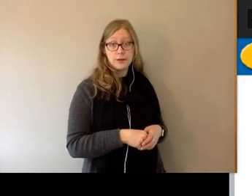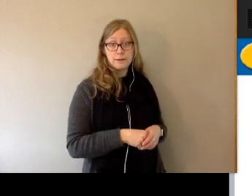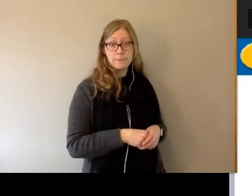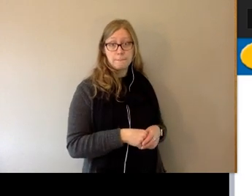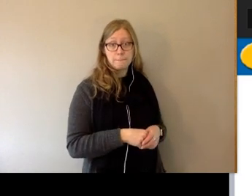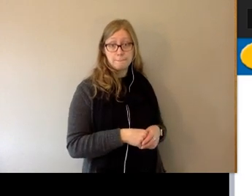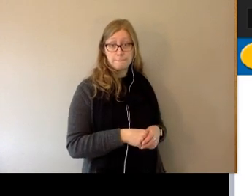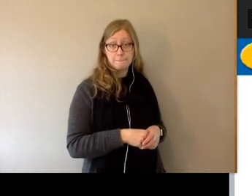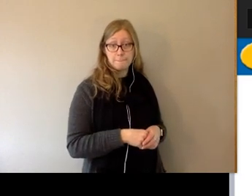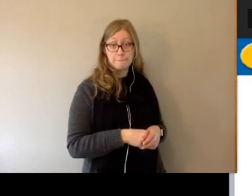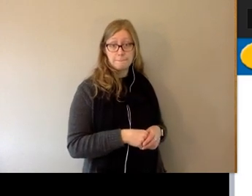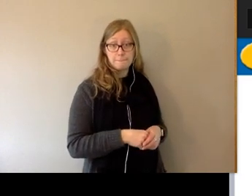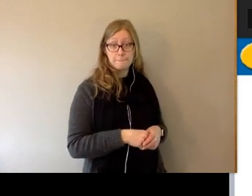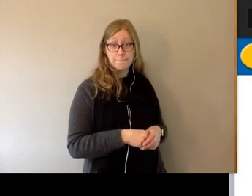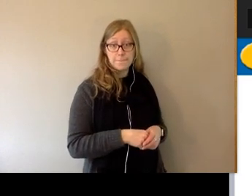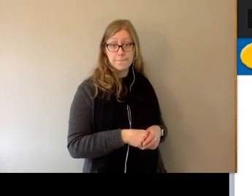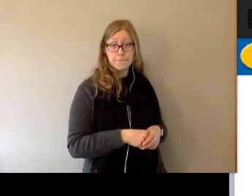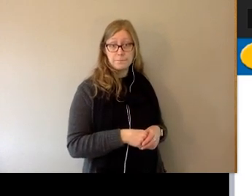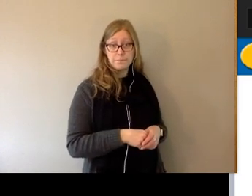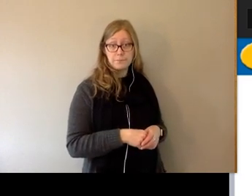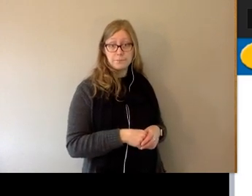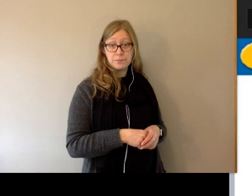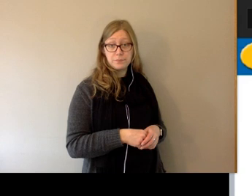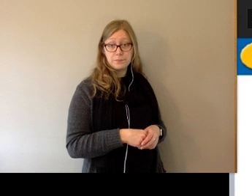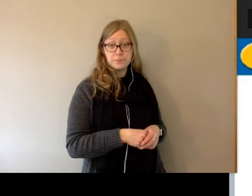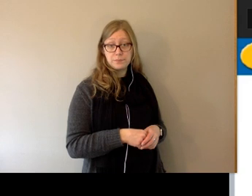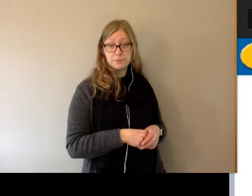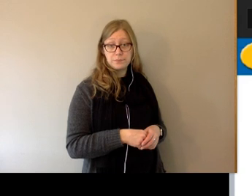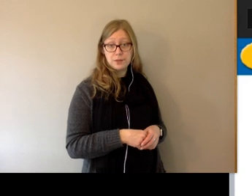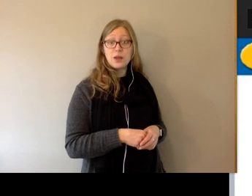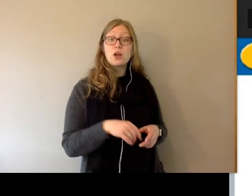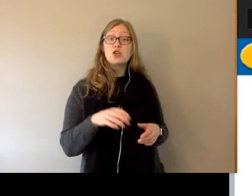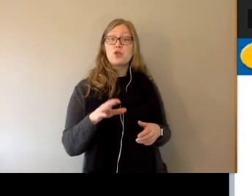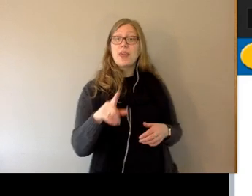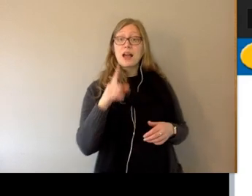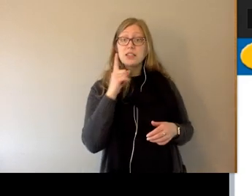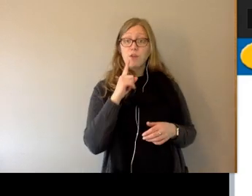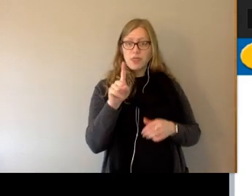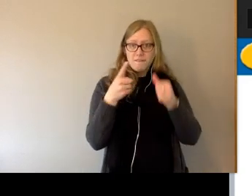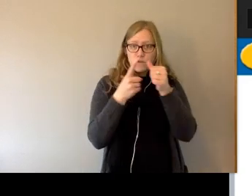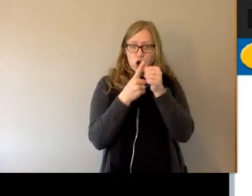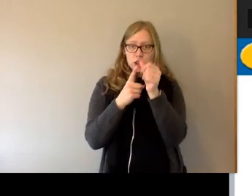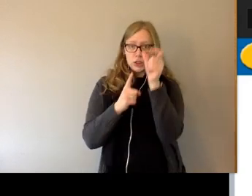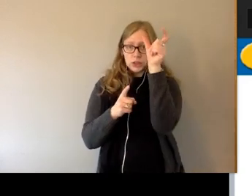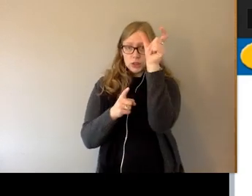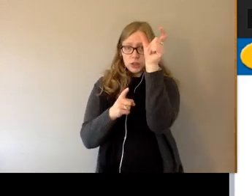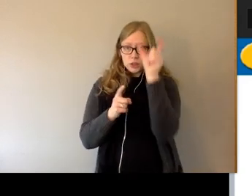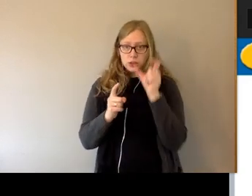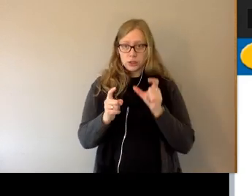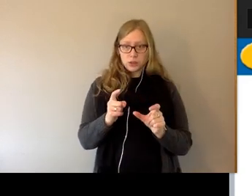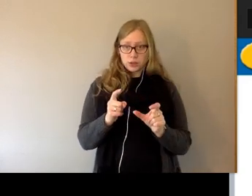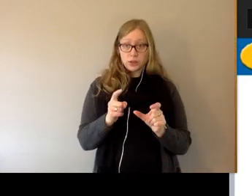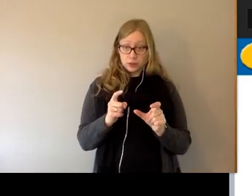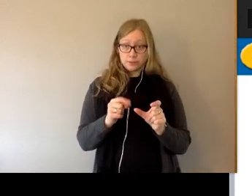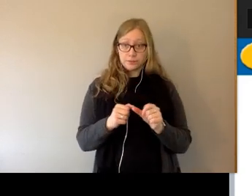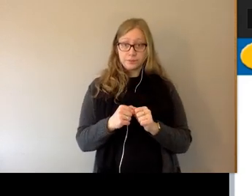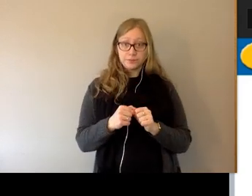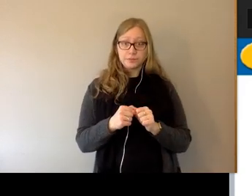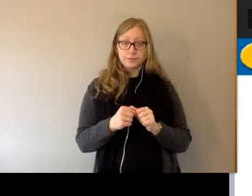LM, right? So that'll find this first distance that we need to find. And so I'm going to